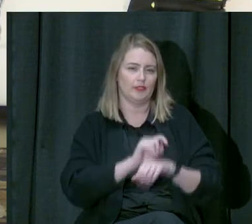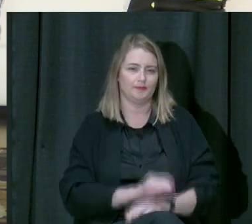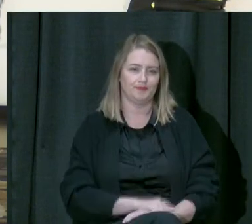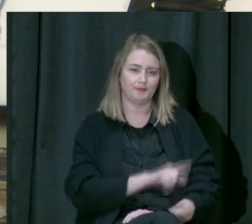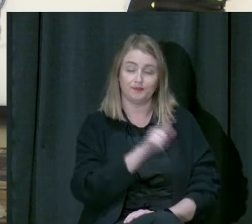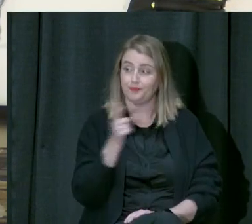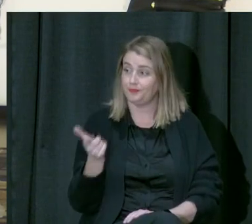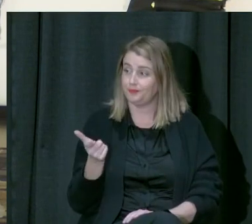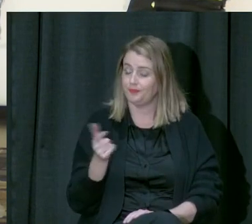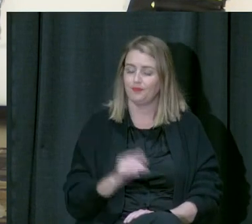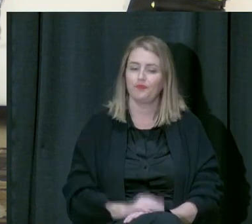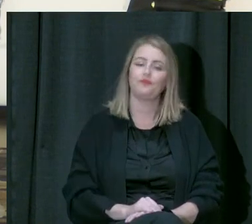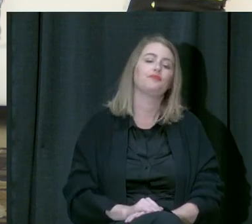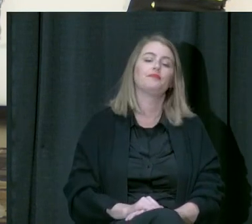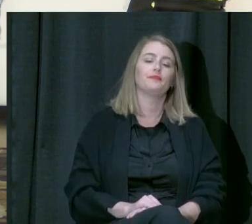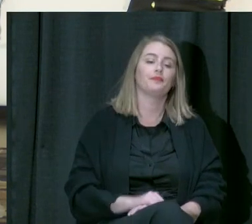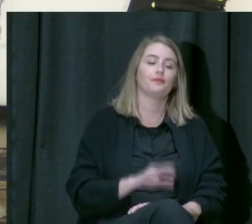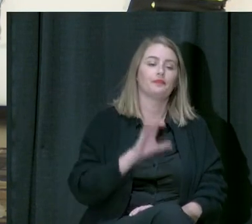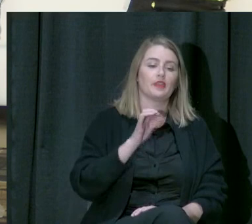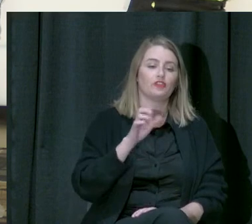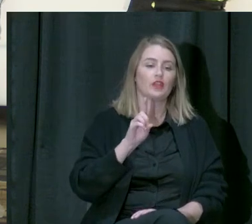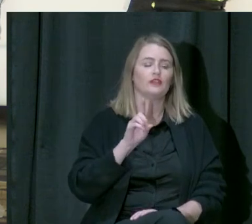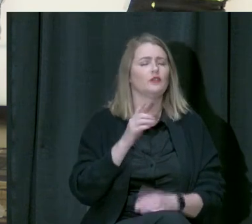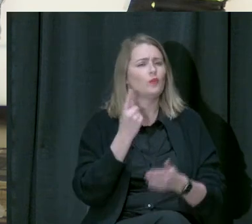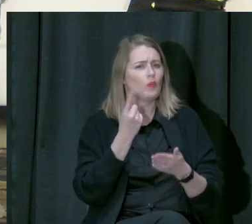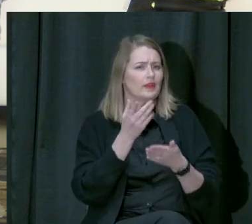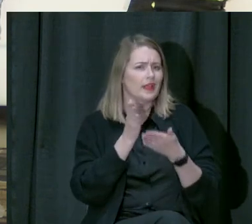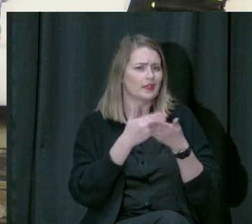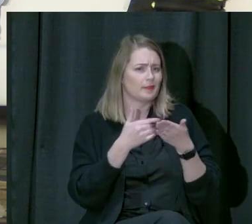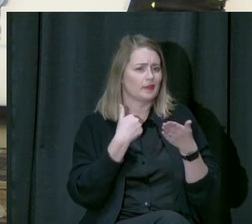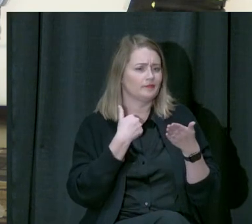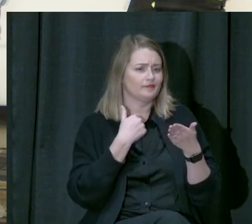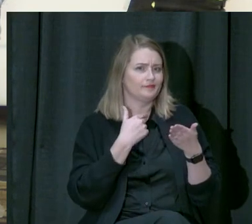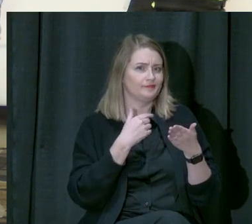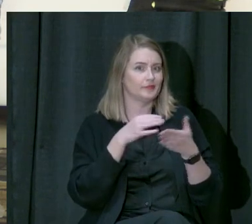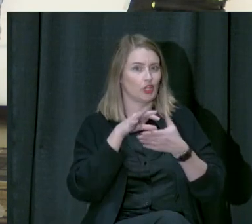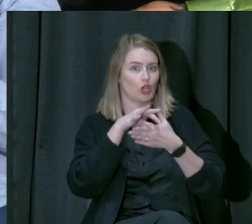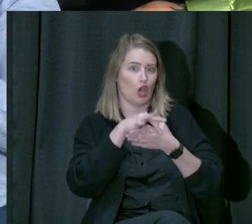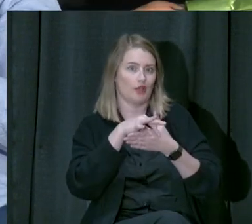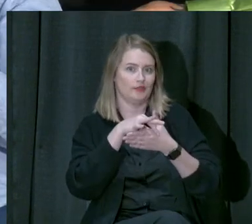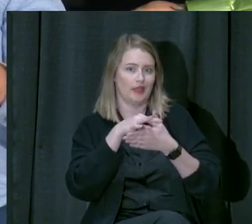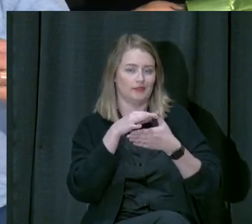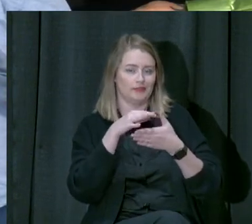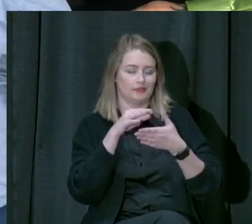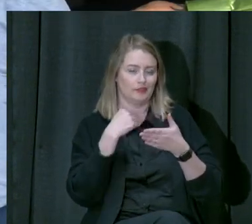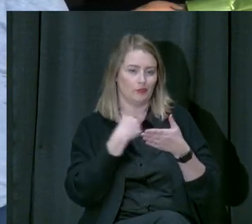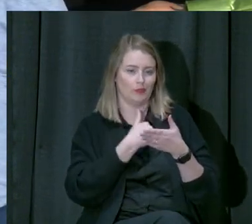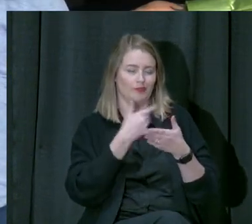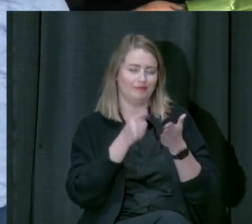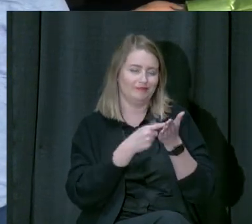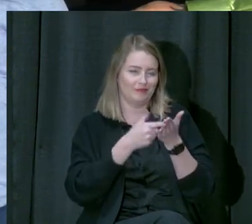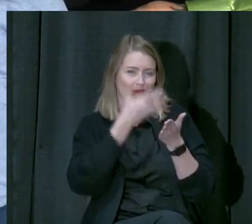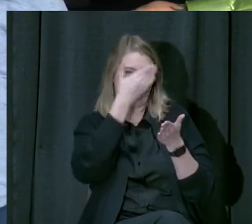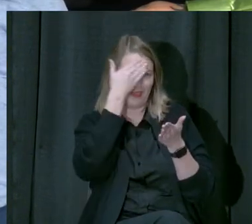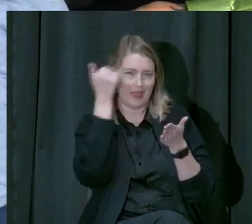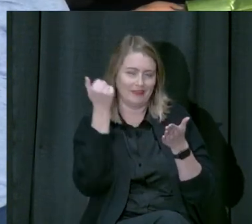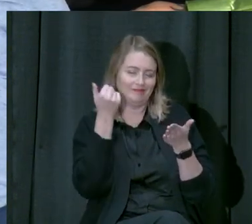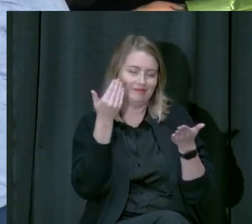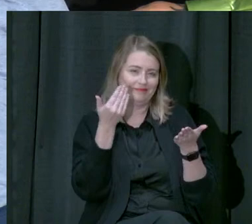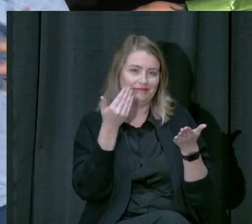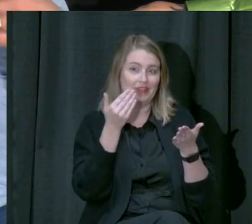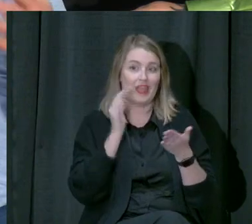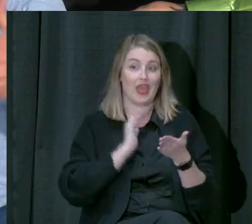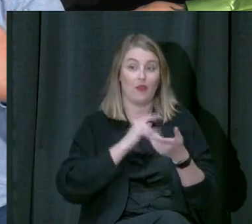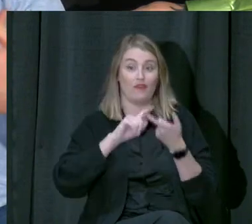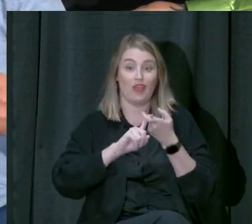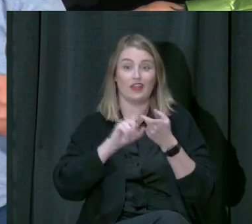you know, one of the aspects of content consumption that we forget about, and our friend Lucy